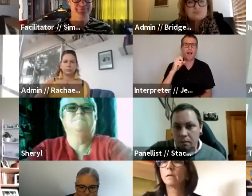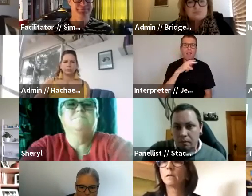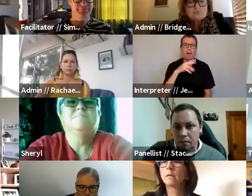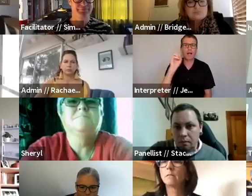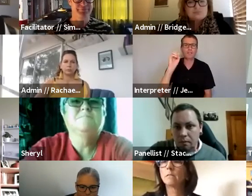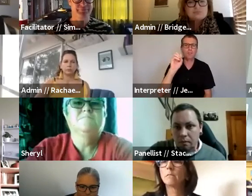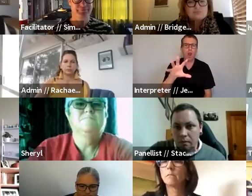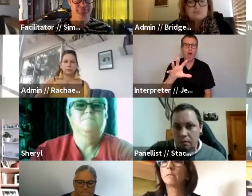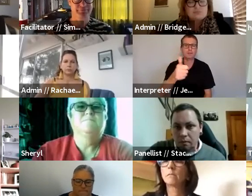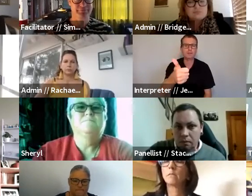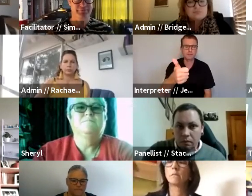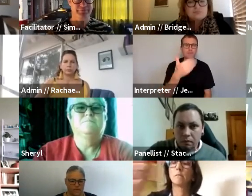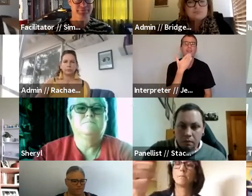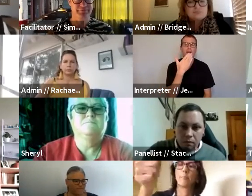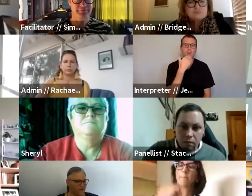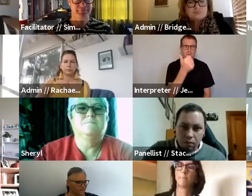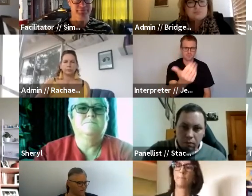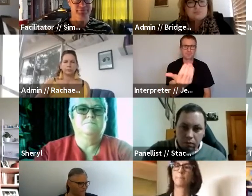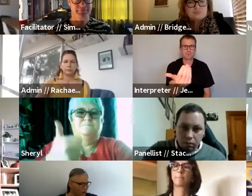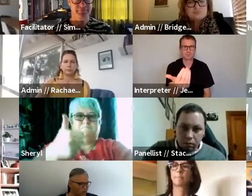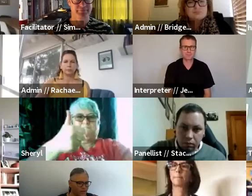Wonderful, thank you so much.